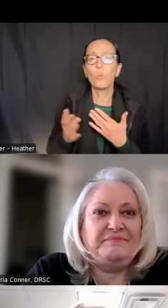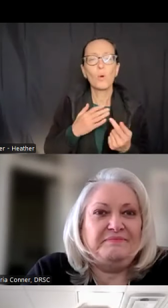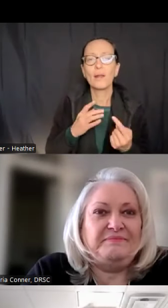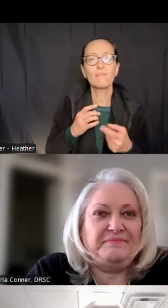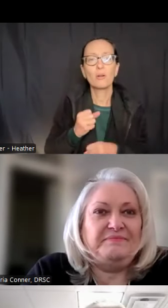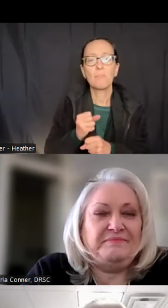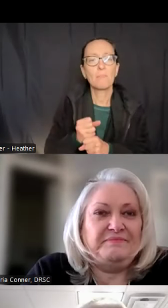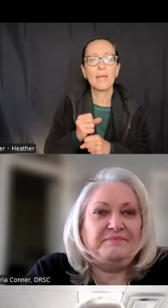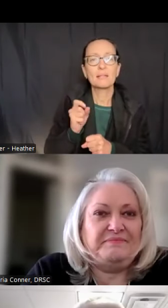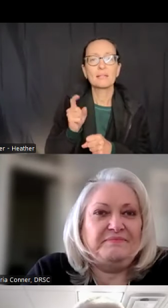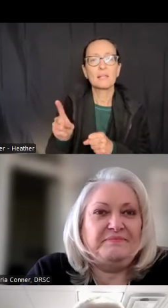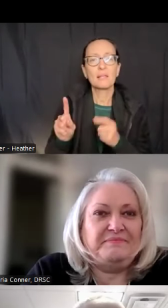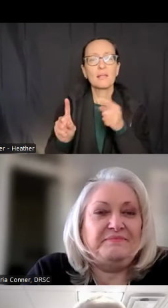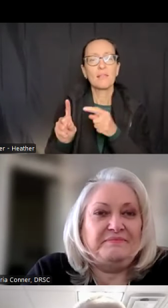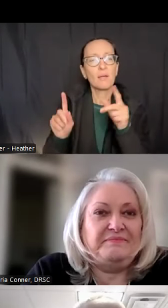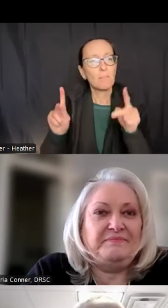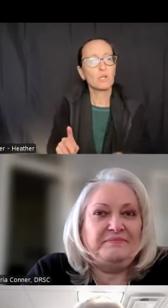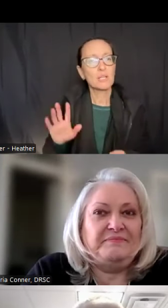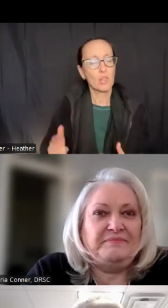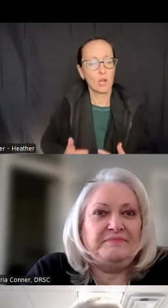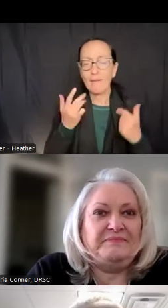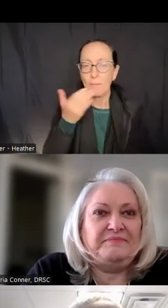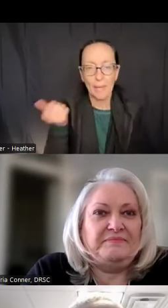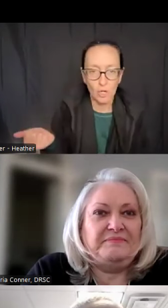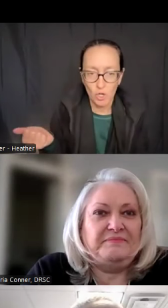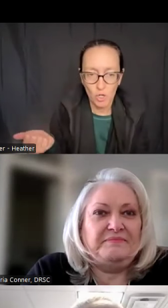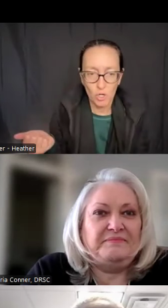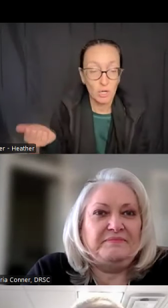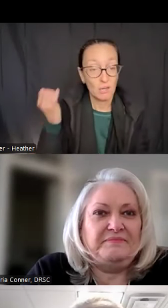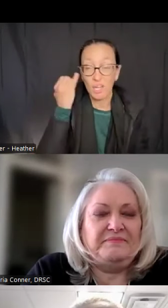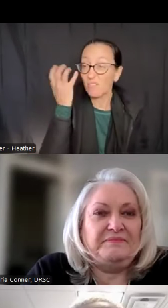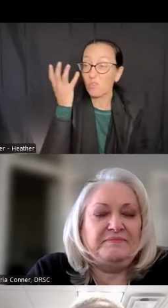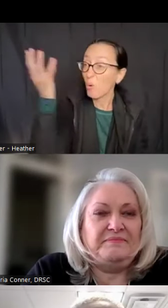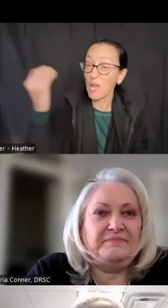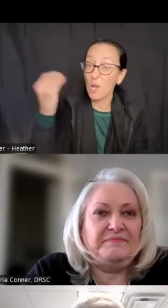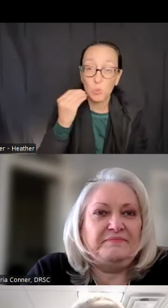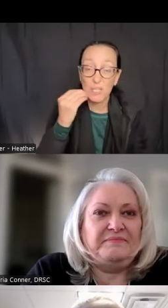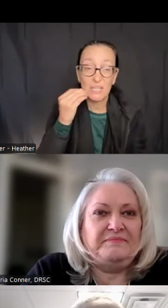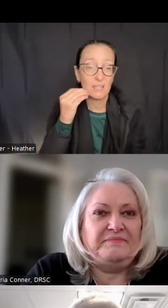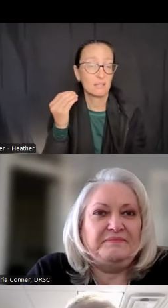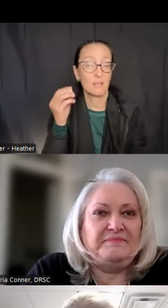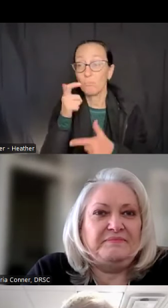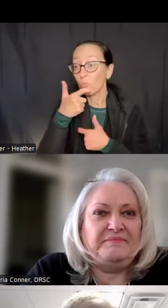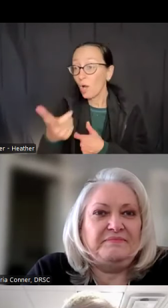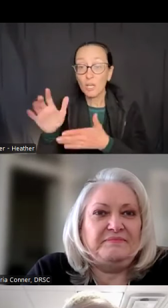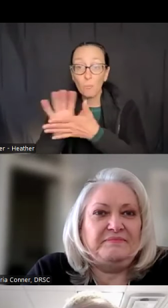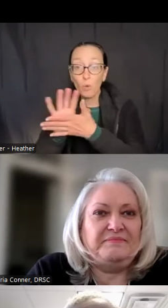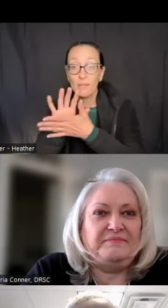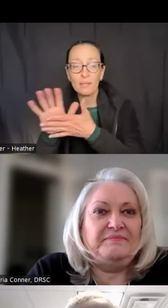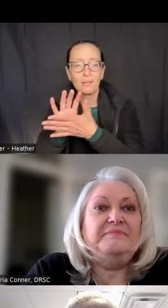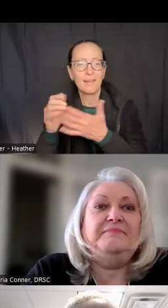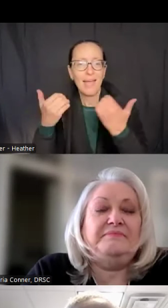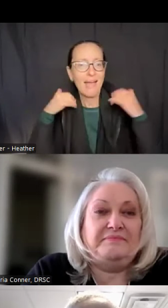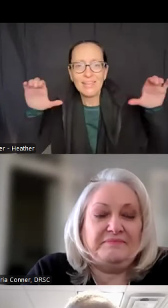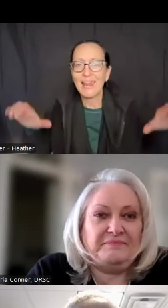makes their life better, I guess I'm trying to say. If it's dinner, if it's going to a movie, if it's having activities in